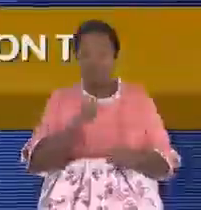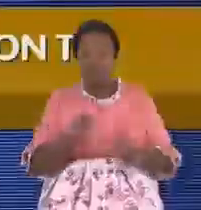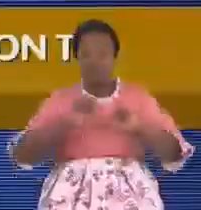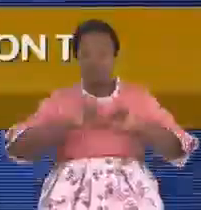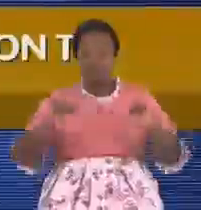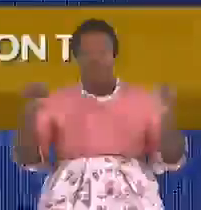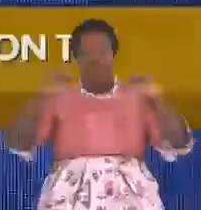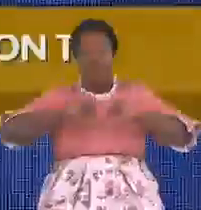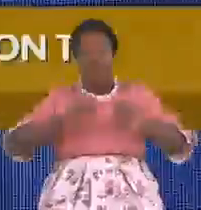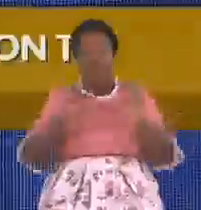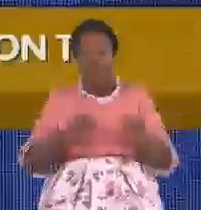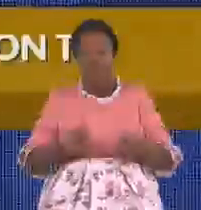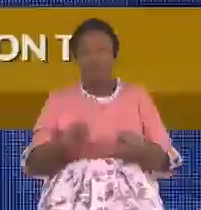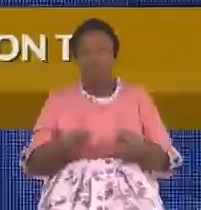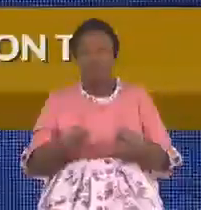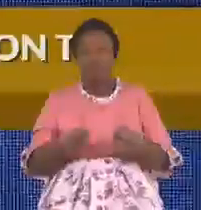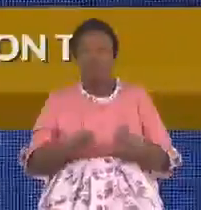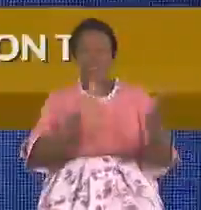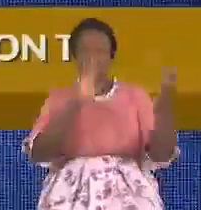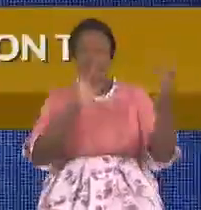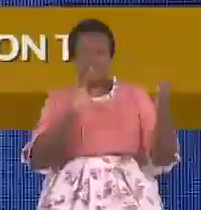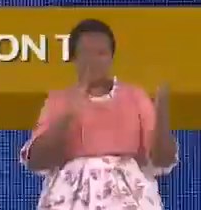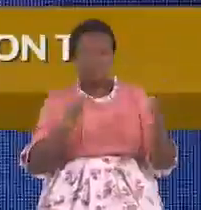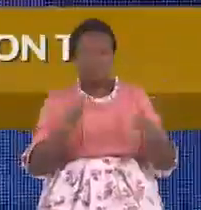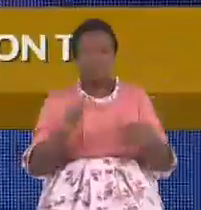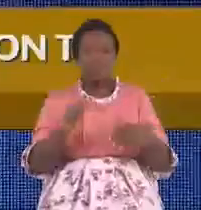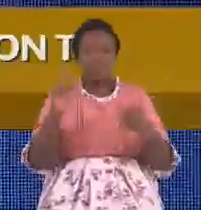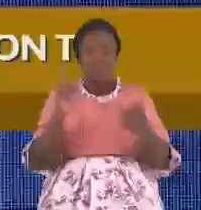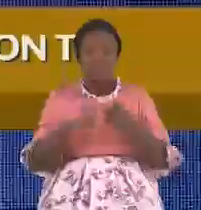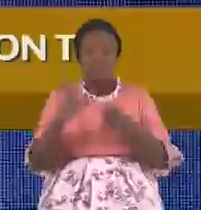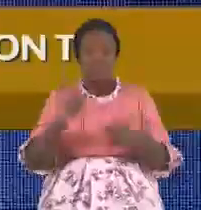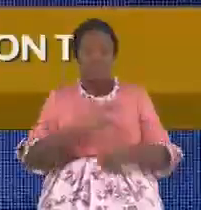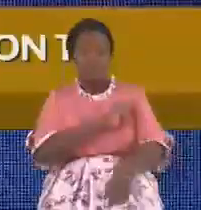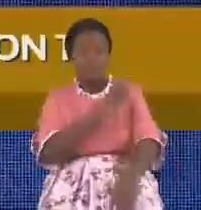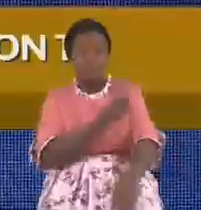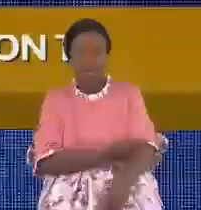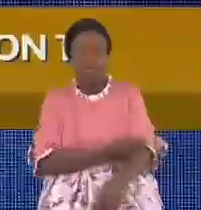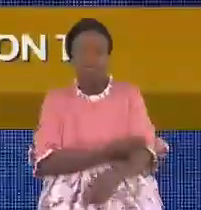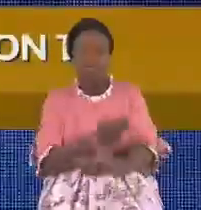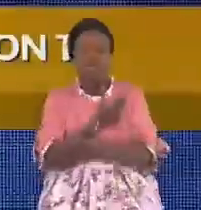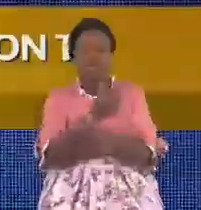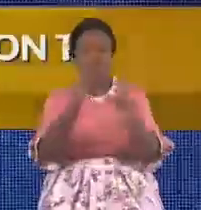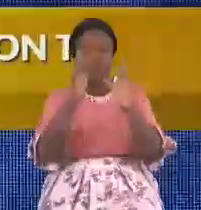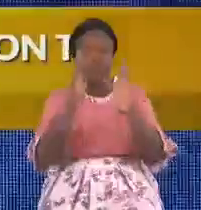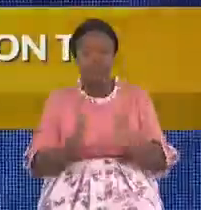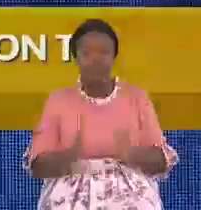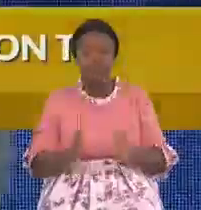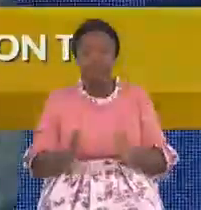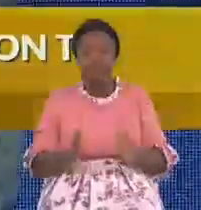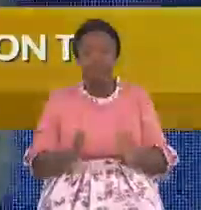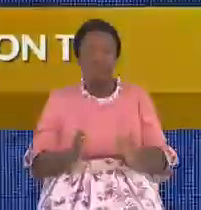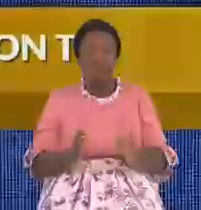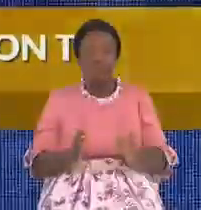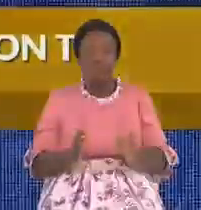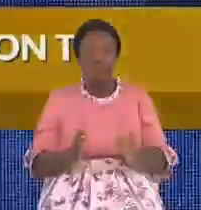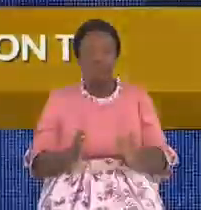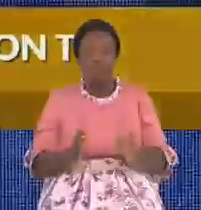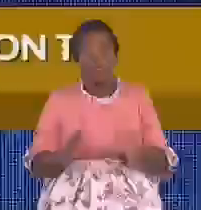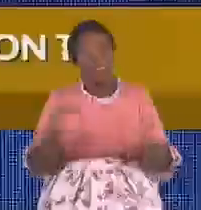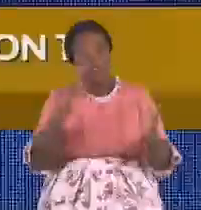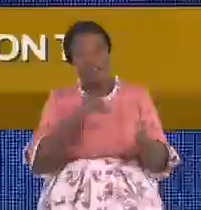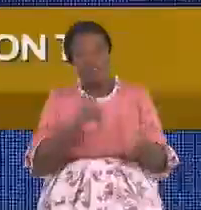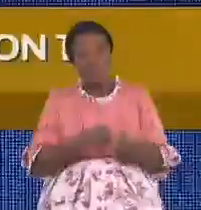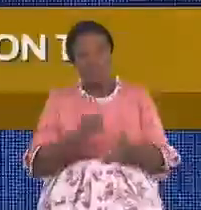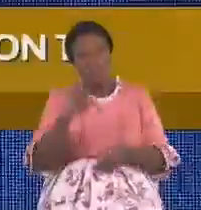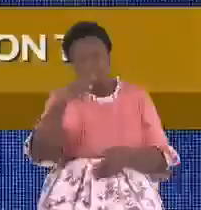with expectation knowing you cannot be denied and knowing you will not be